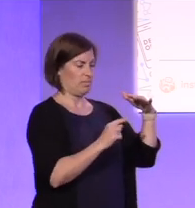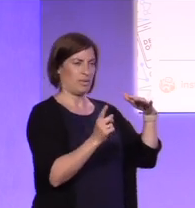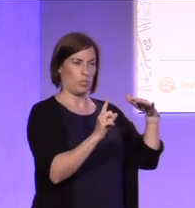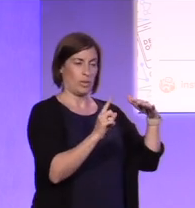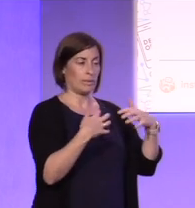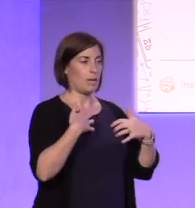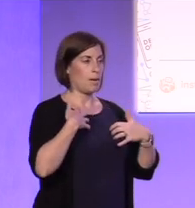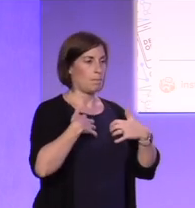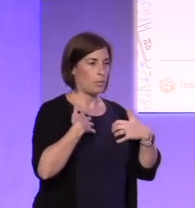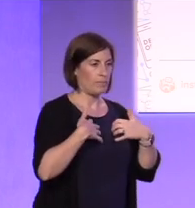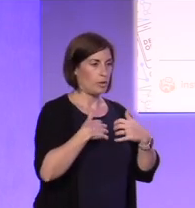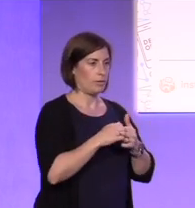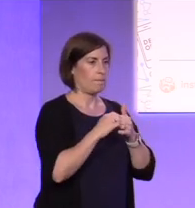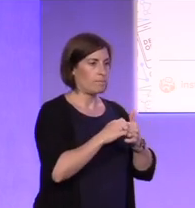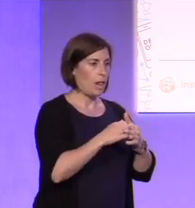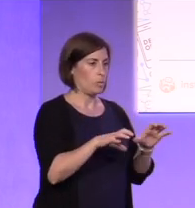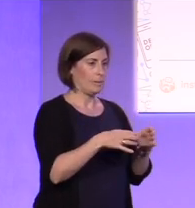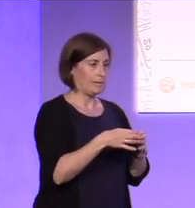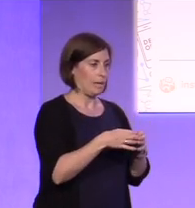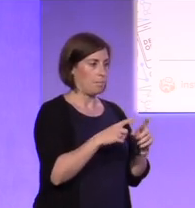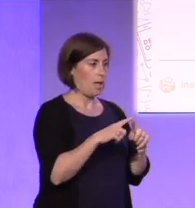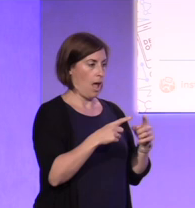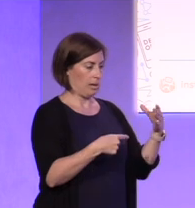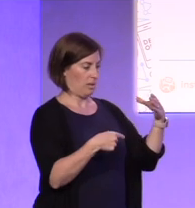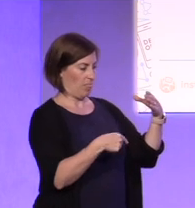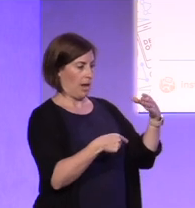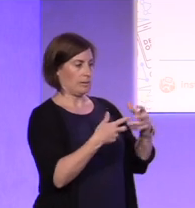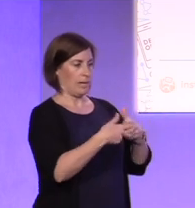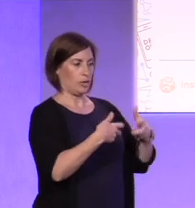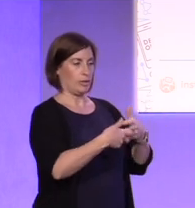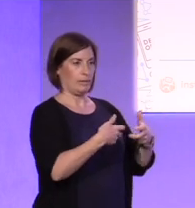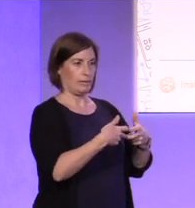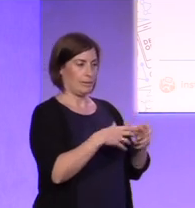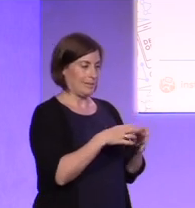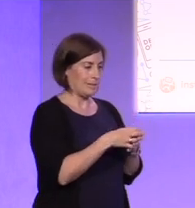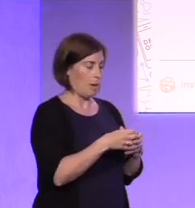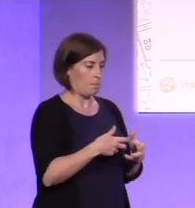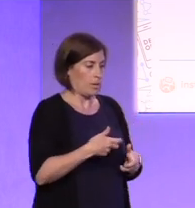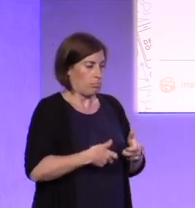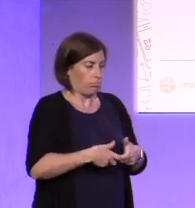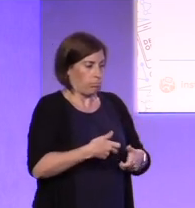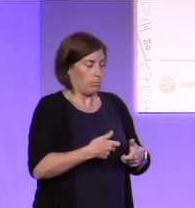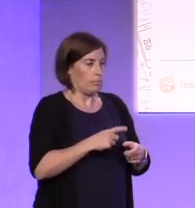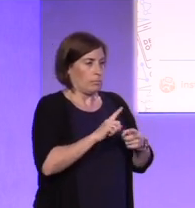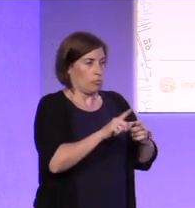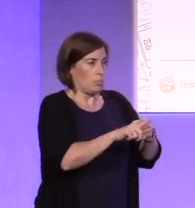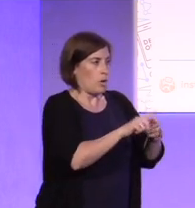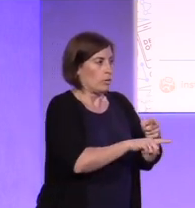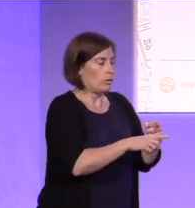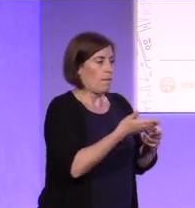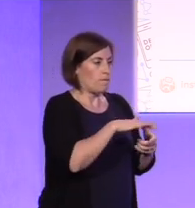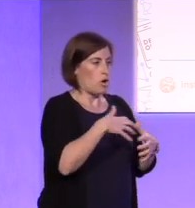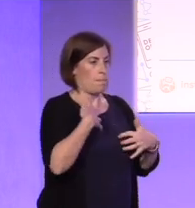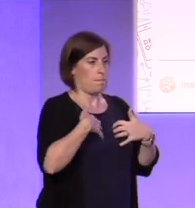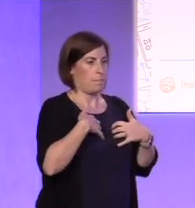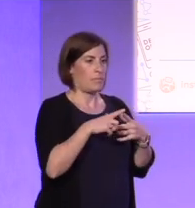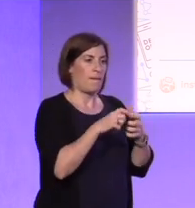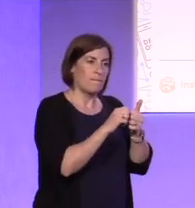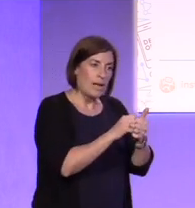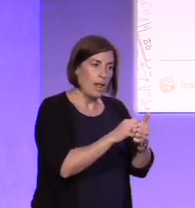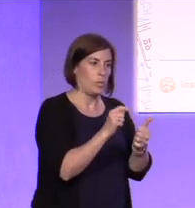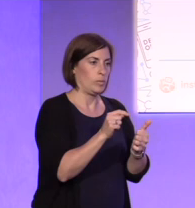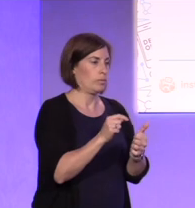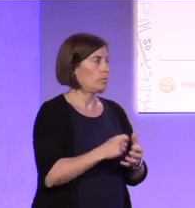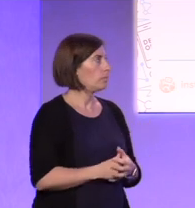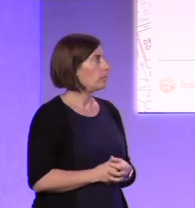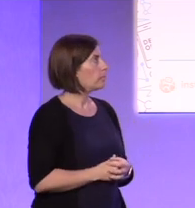values. This was the engine room. This was the thing that enabled our team to respond in the way that it was. Our values were our real metrics, and these were the